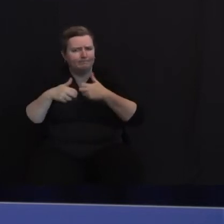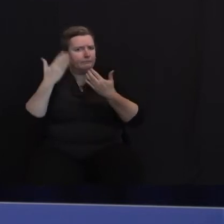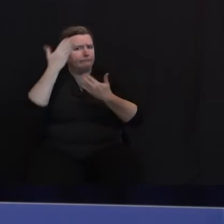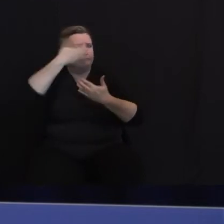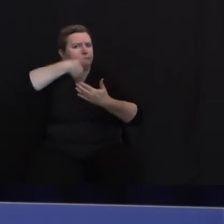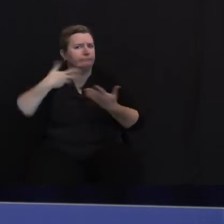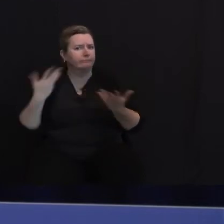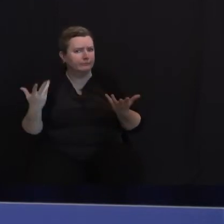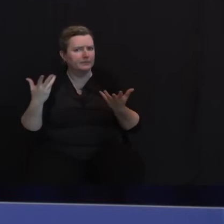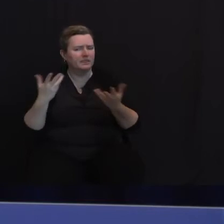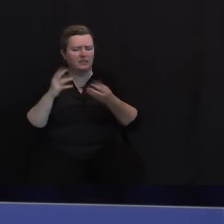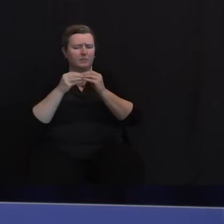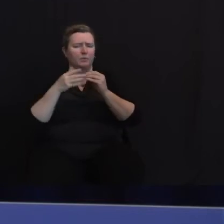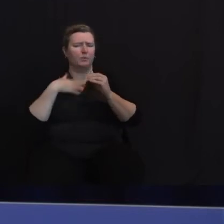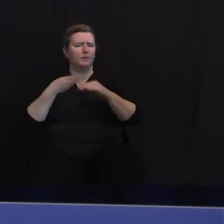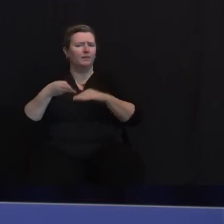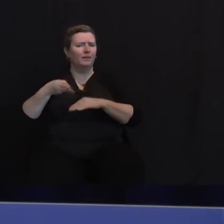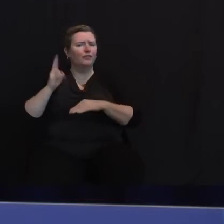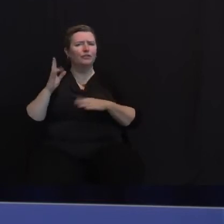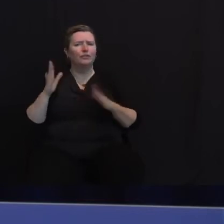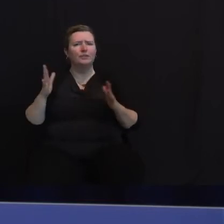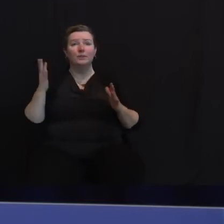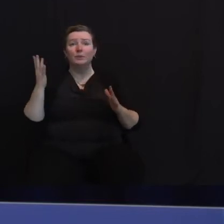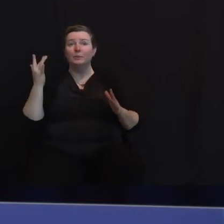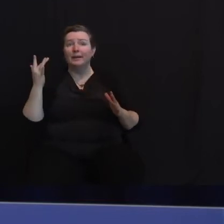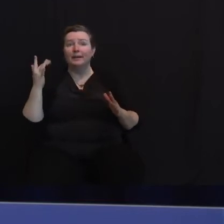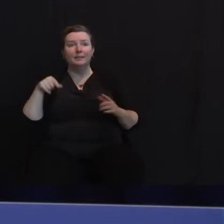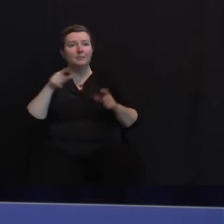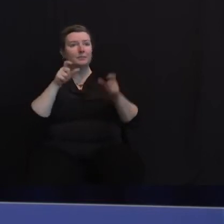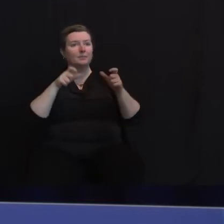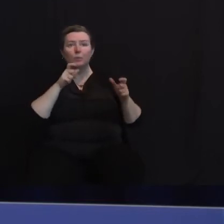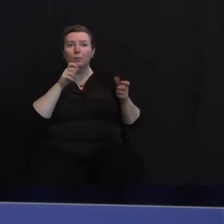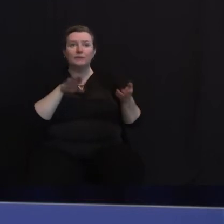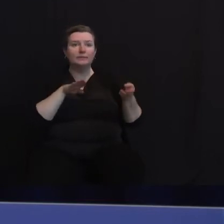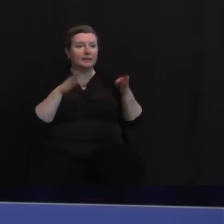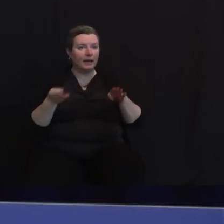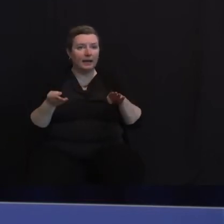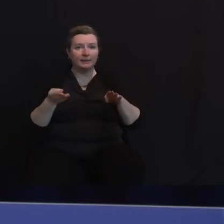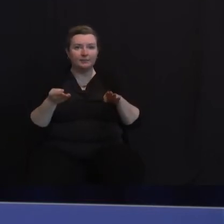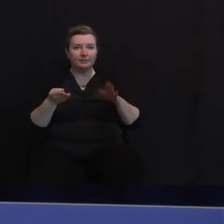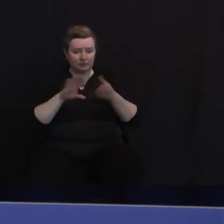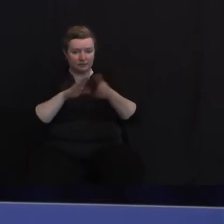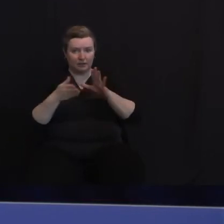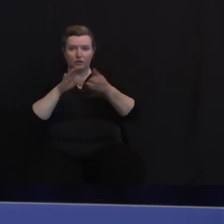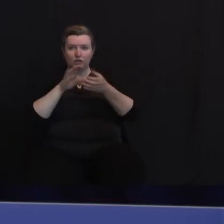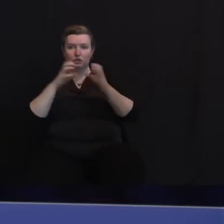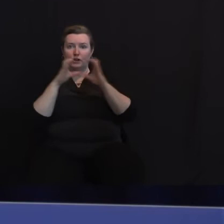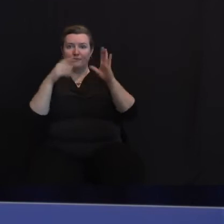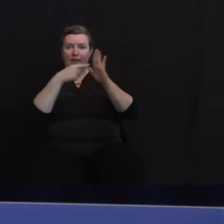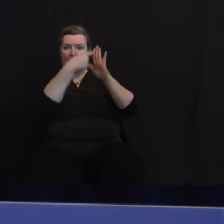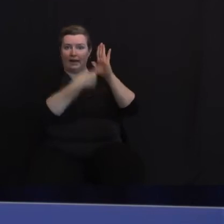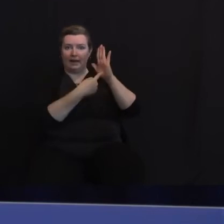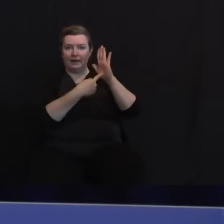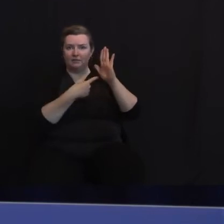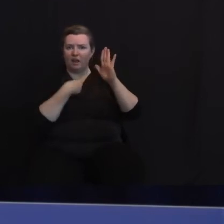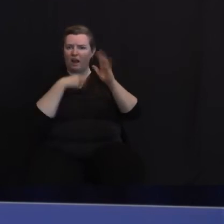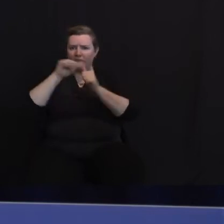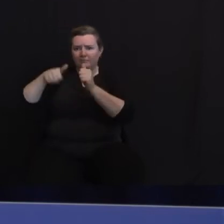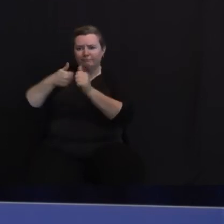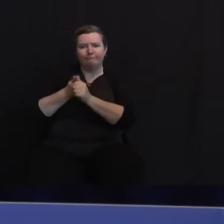cases had data reported on whether those comorbidities or chronic conditions existed. Expanding